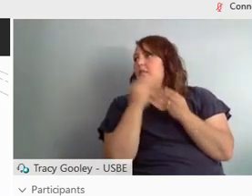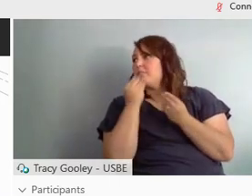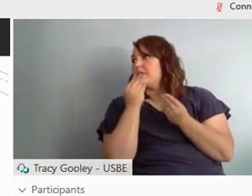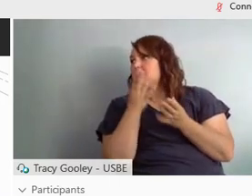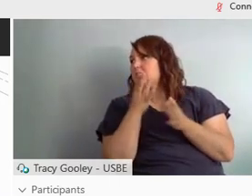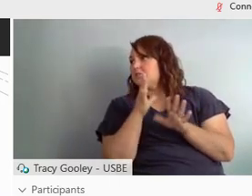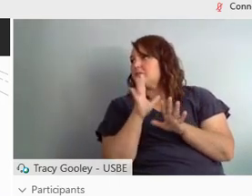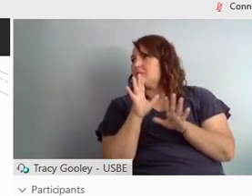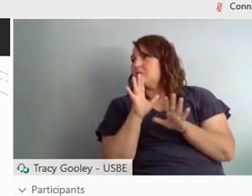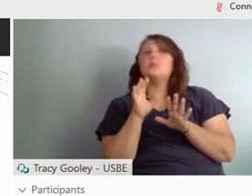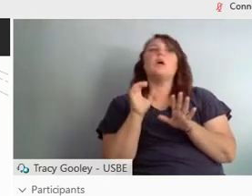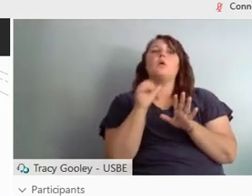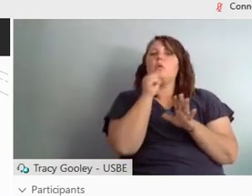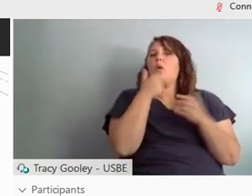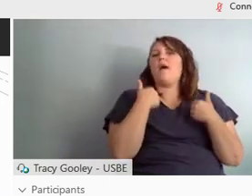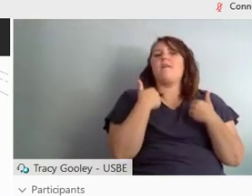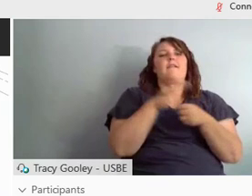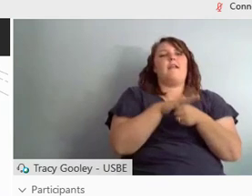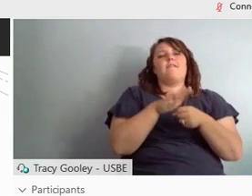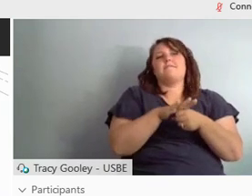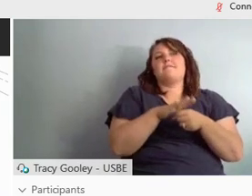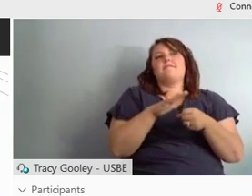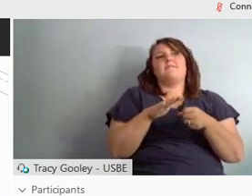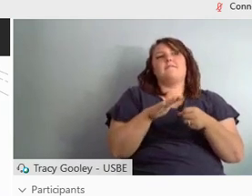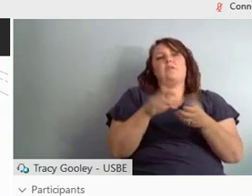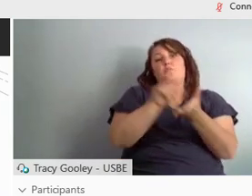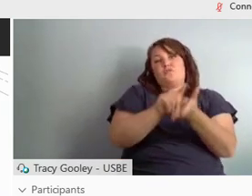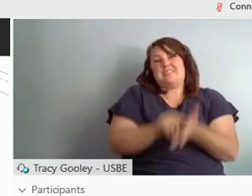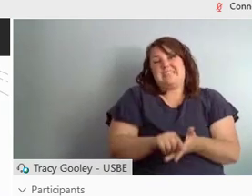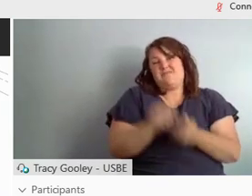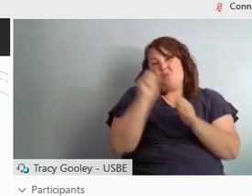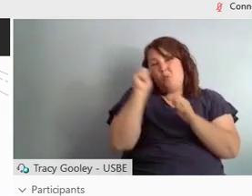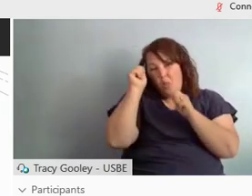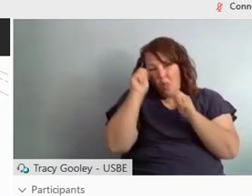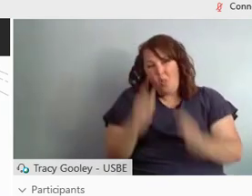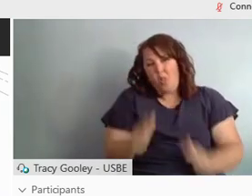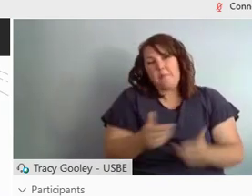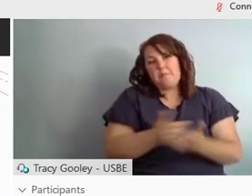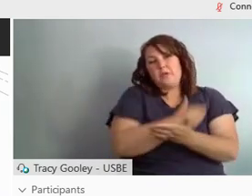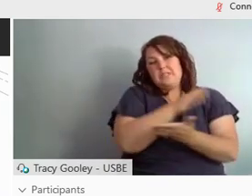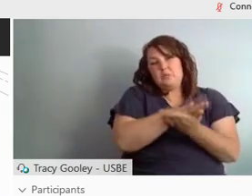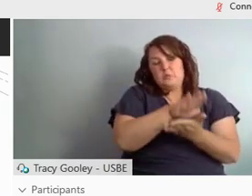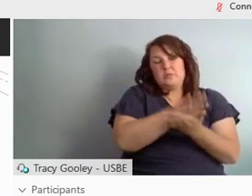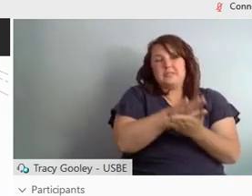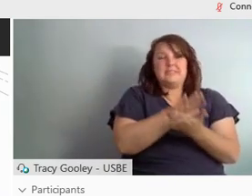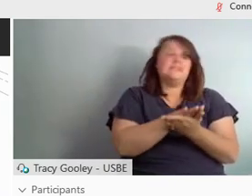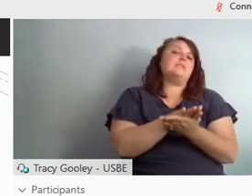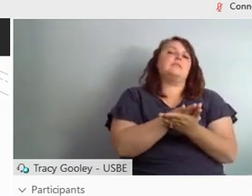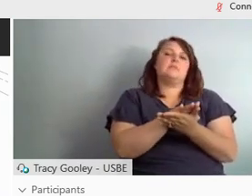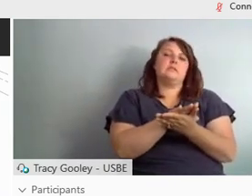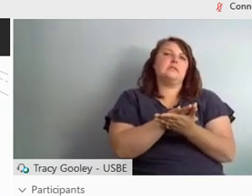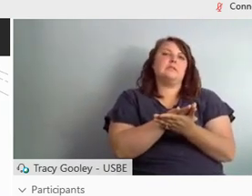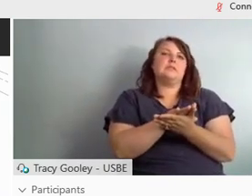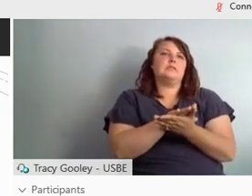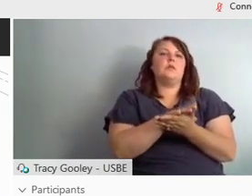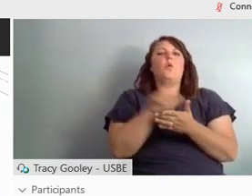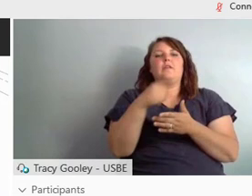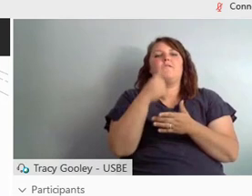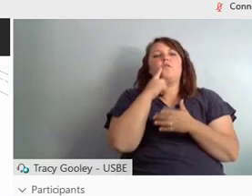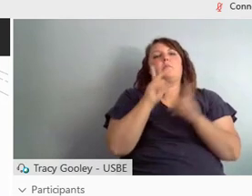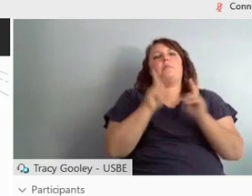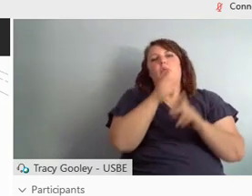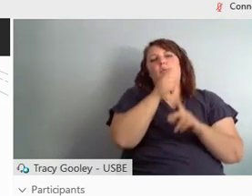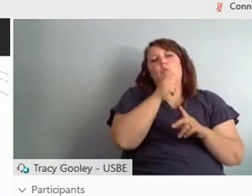exit. We don't have enough materials to share with all of the preschools out there. We just ordered enough